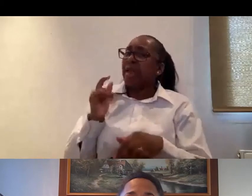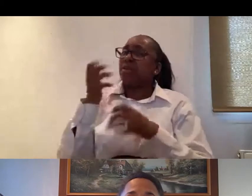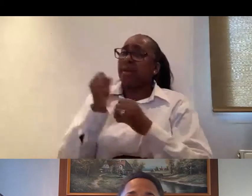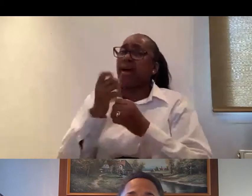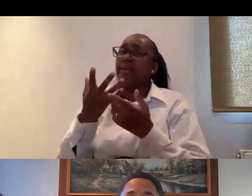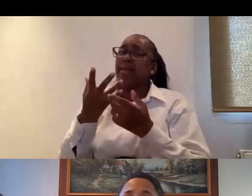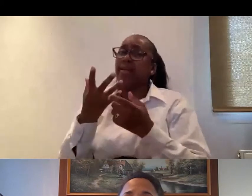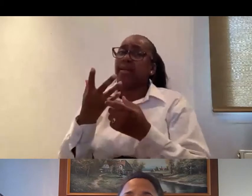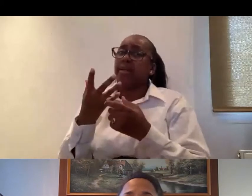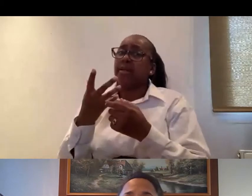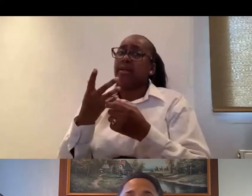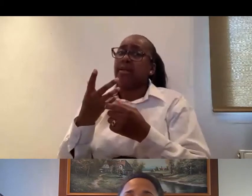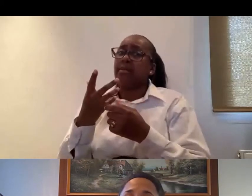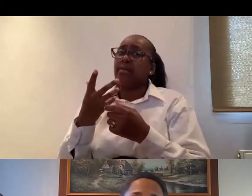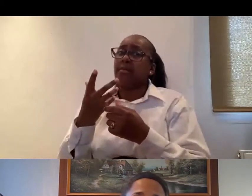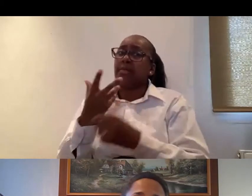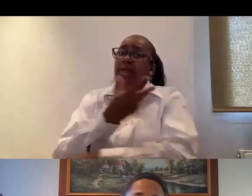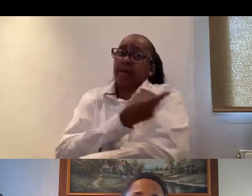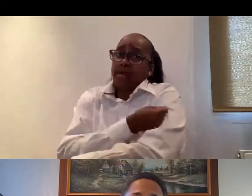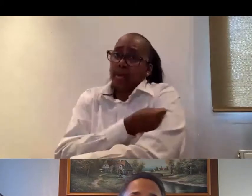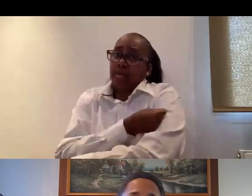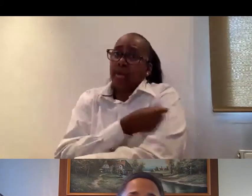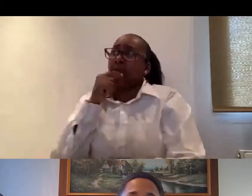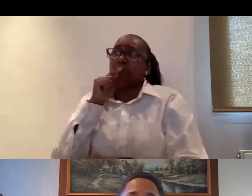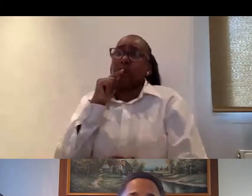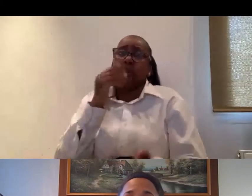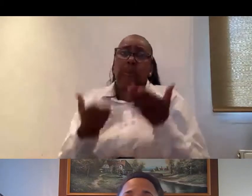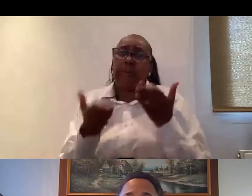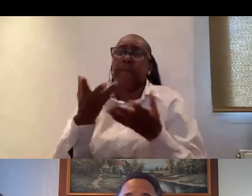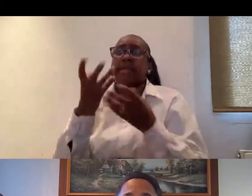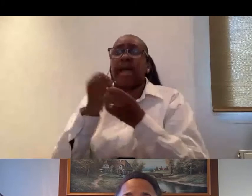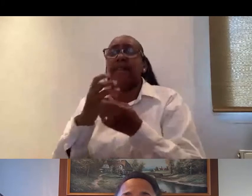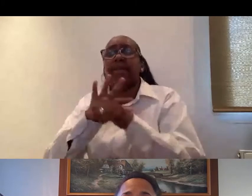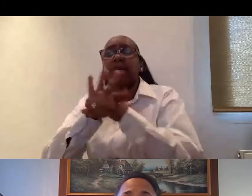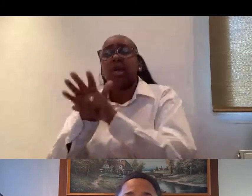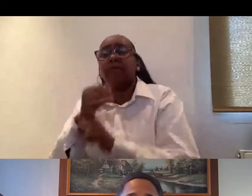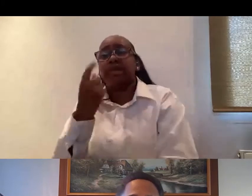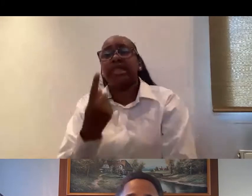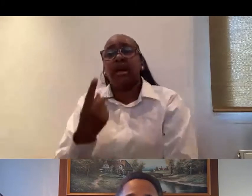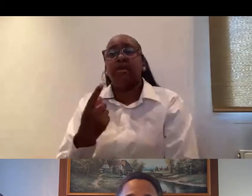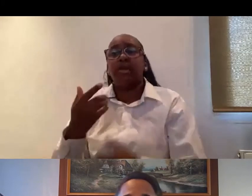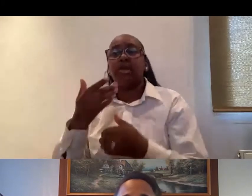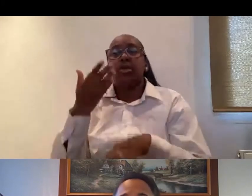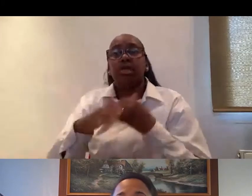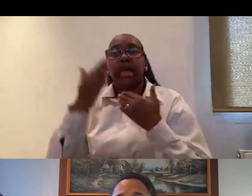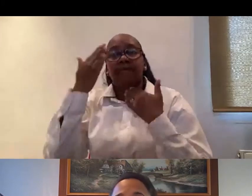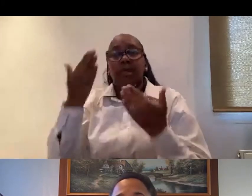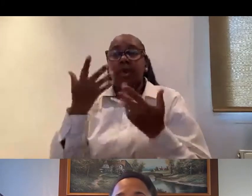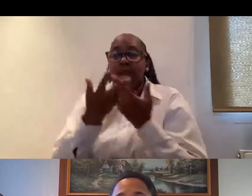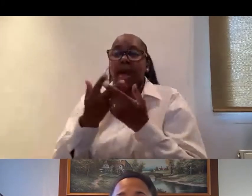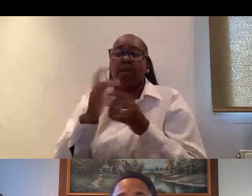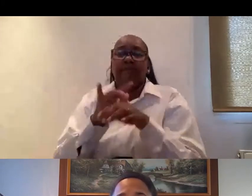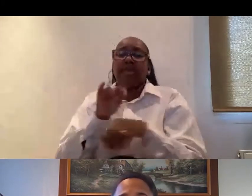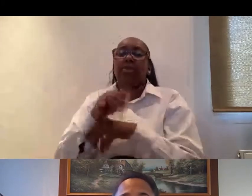the vaccine are not comparable to actually having the COVID itself, because you never know how you're going to be affected. I